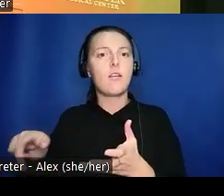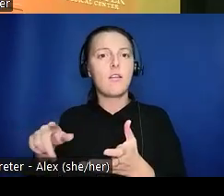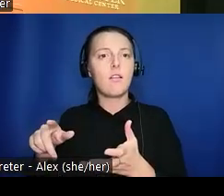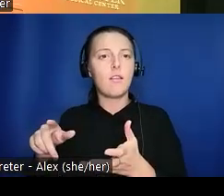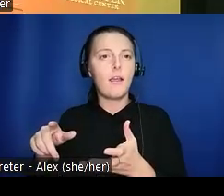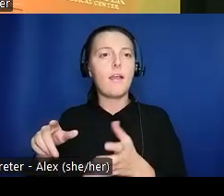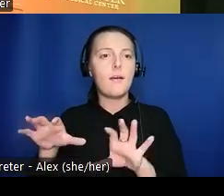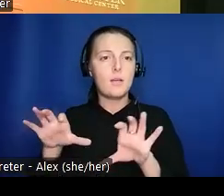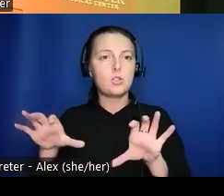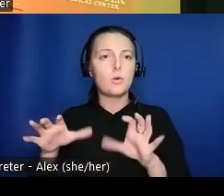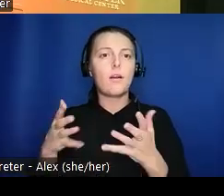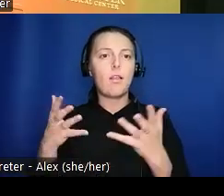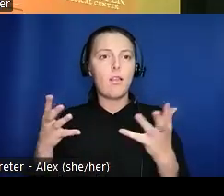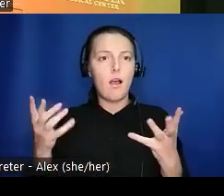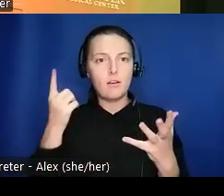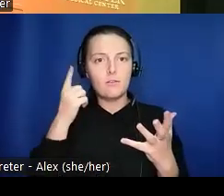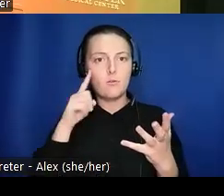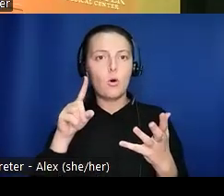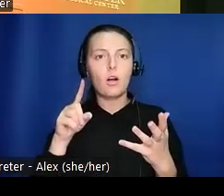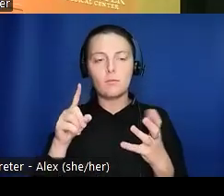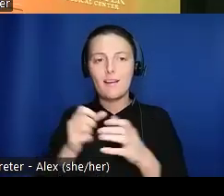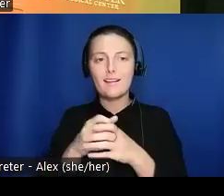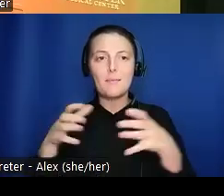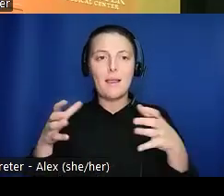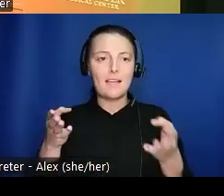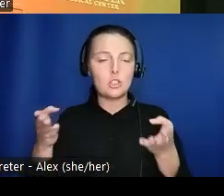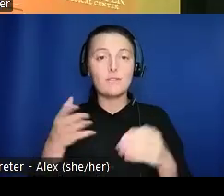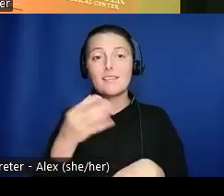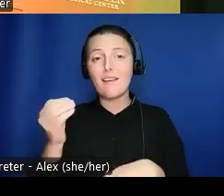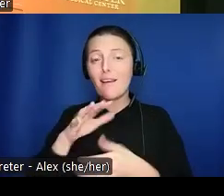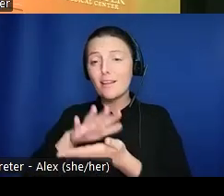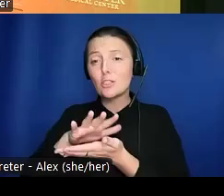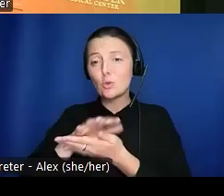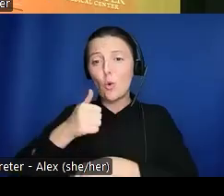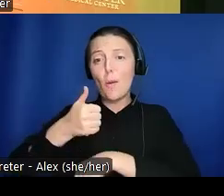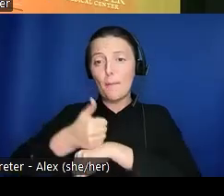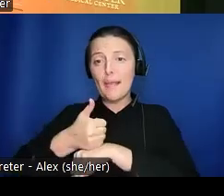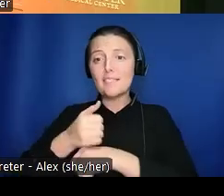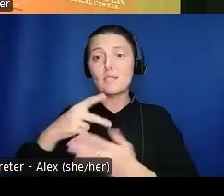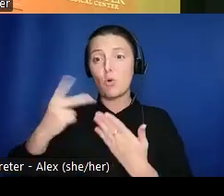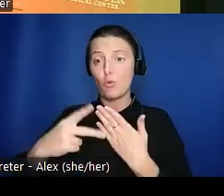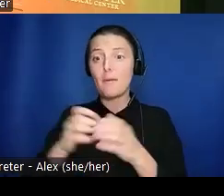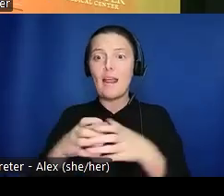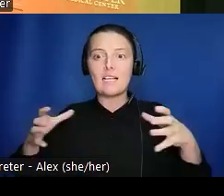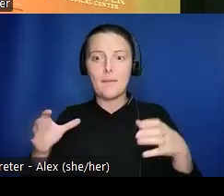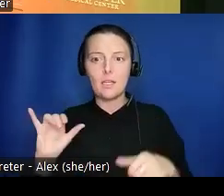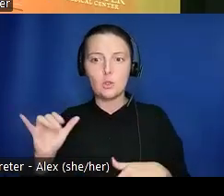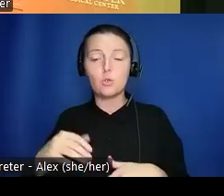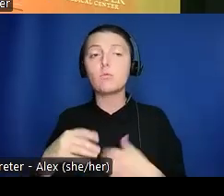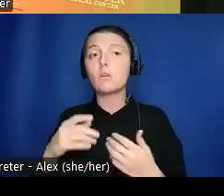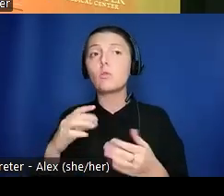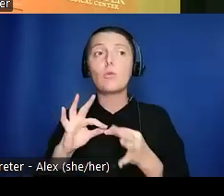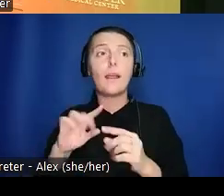also expanding the school-based programs as well, in terms of providing training and consultations,